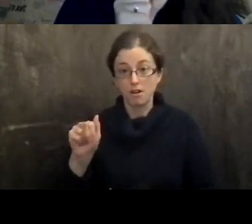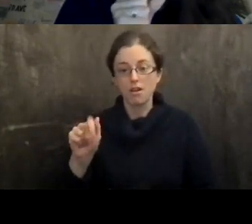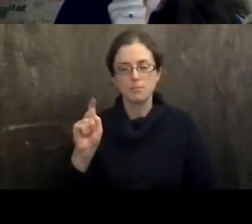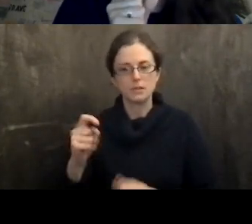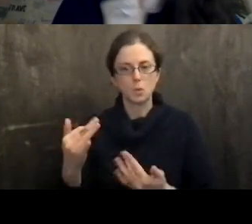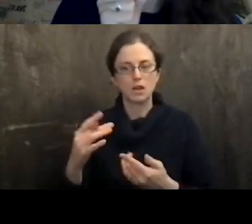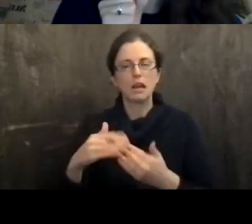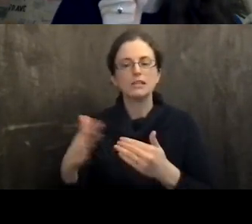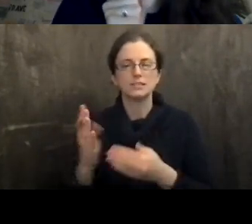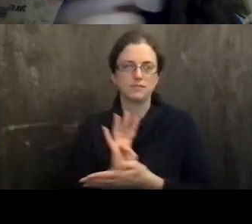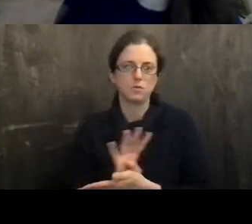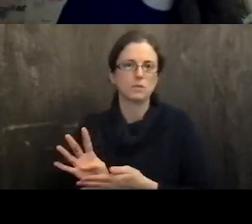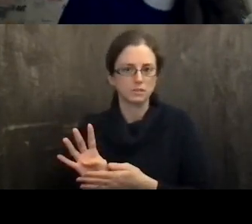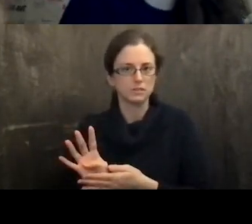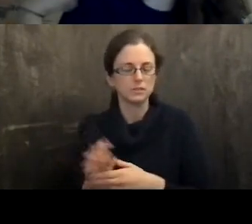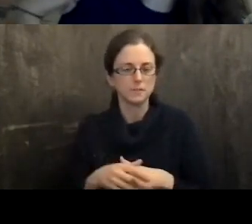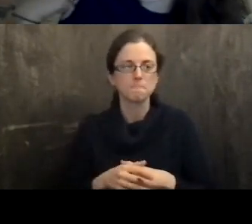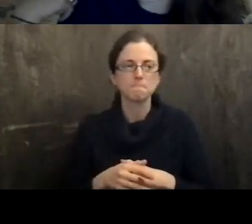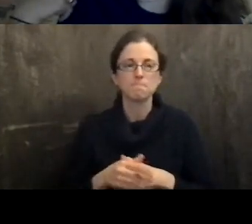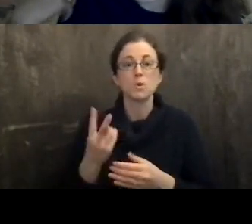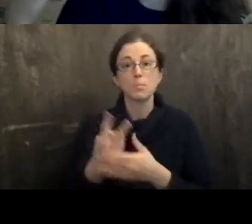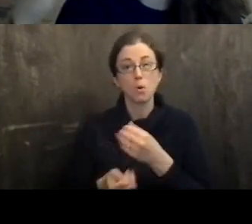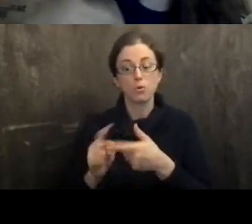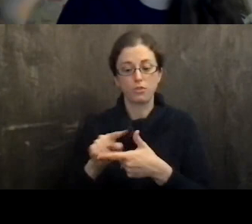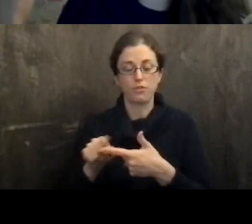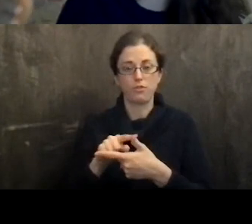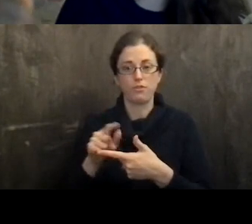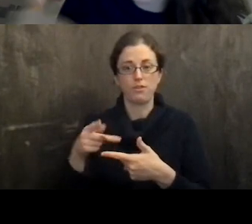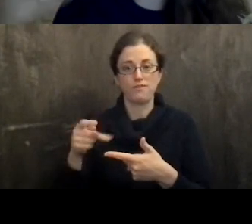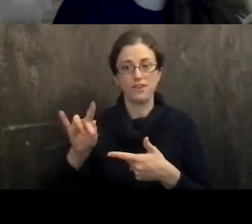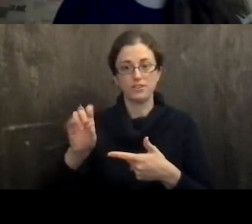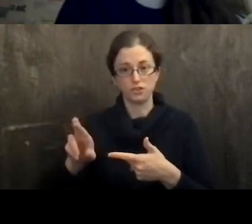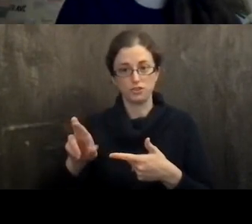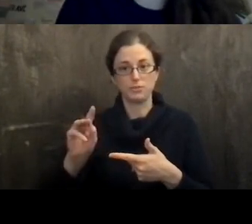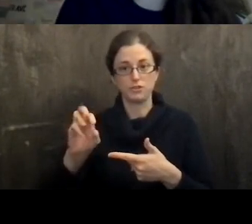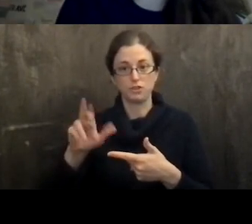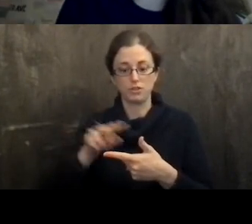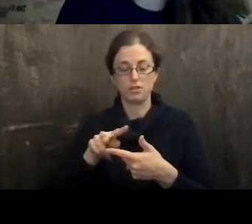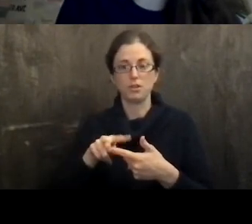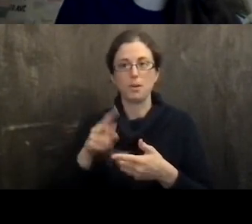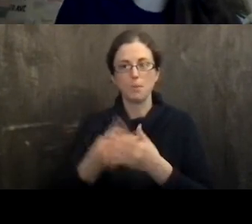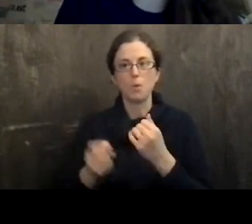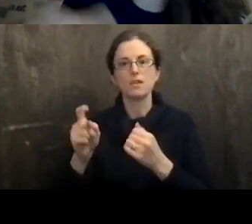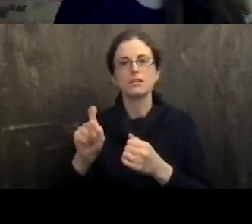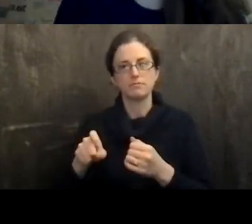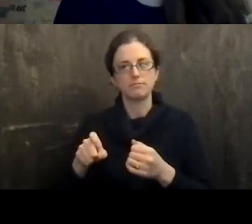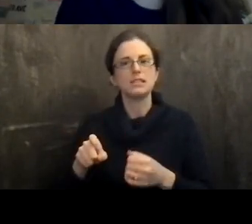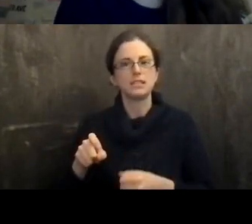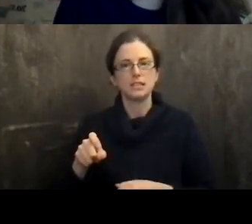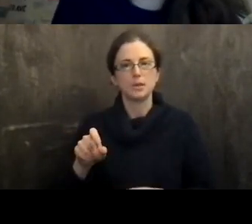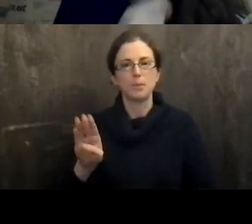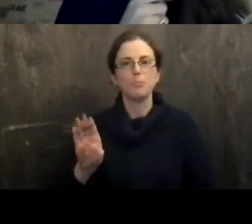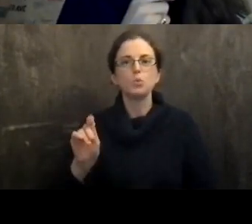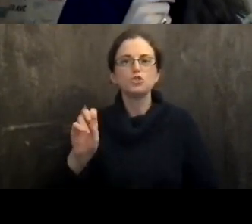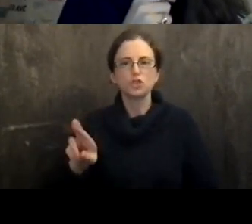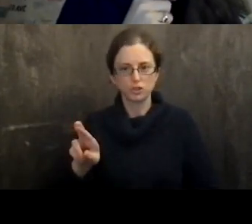Both Pfizer and Moderna need a booster 6 months after your second dose. And this is a newer